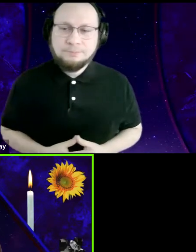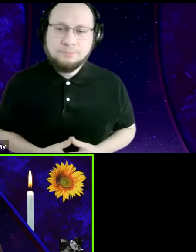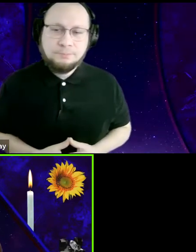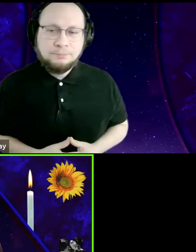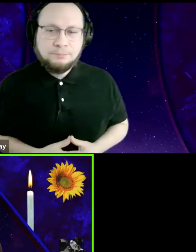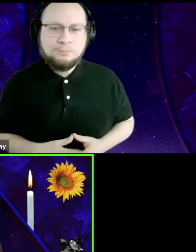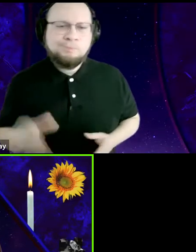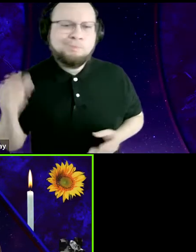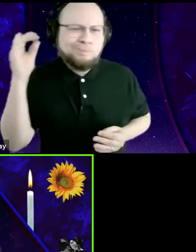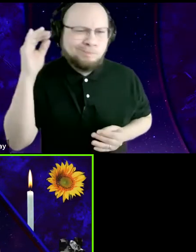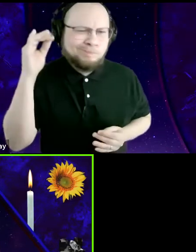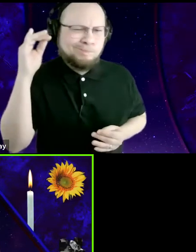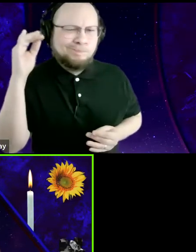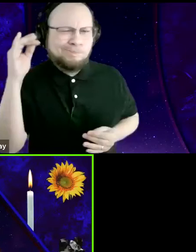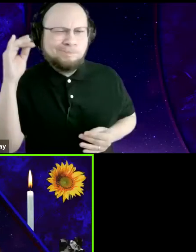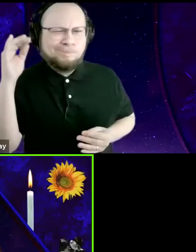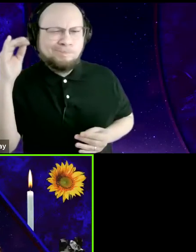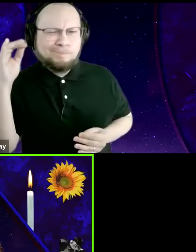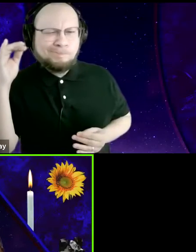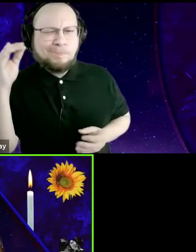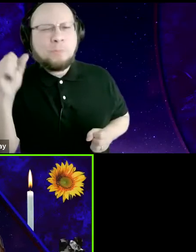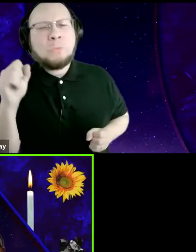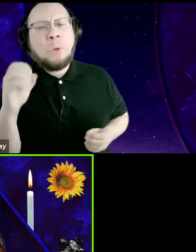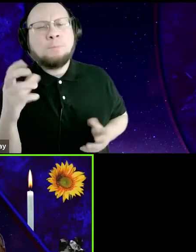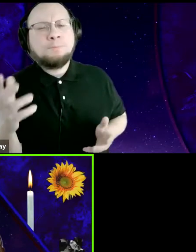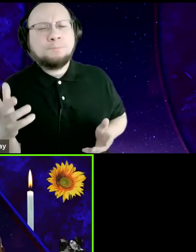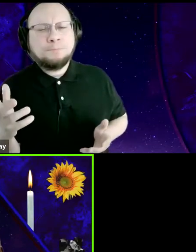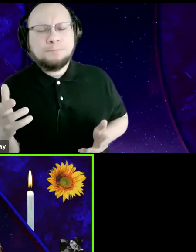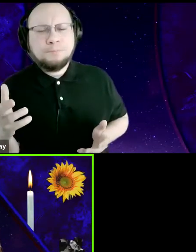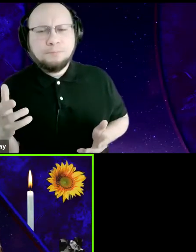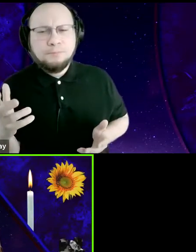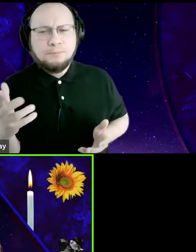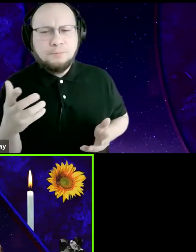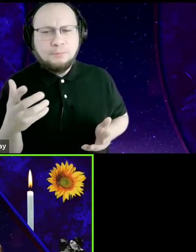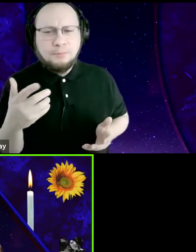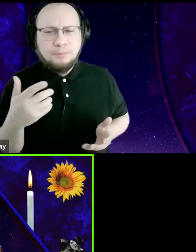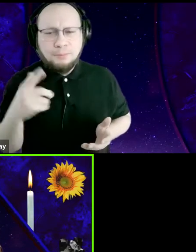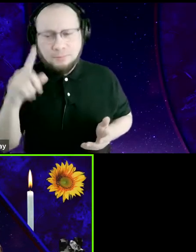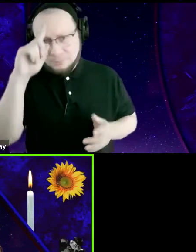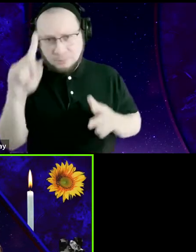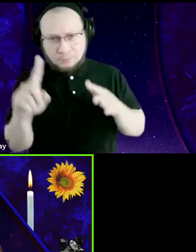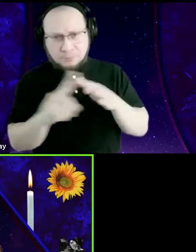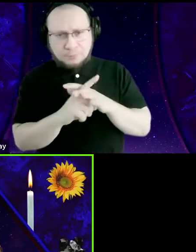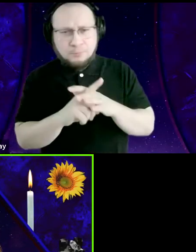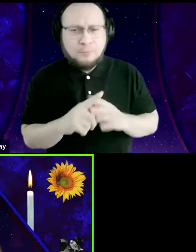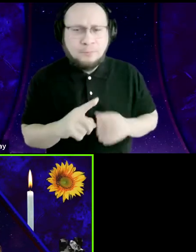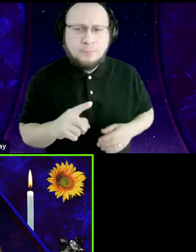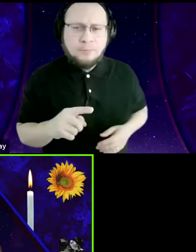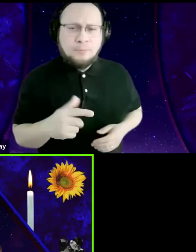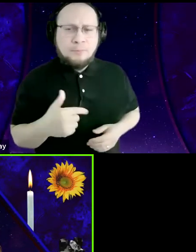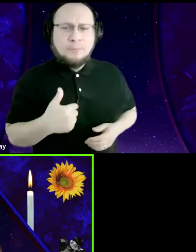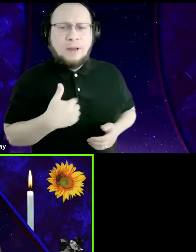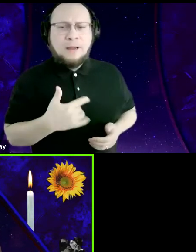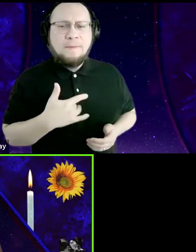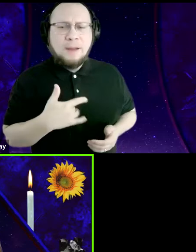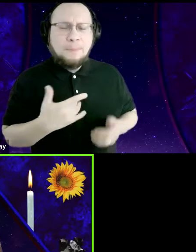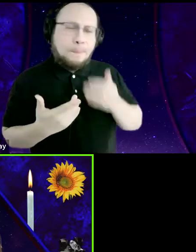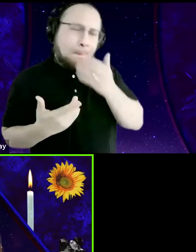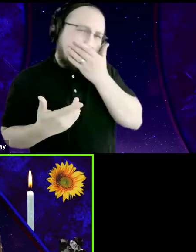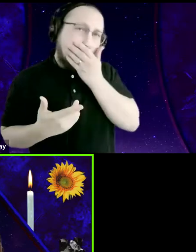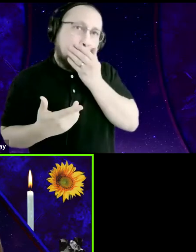I'm so glad you read it again. So one of the things I was thinking is, I think less connected to